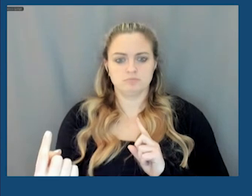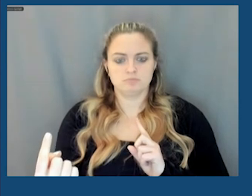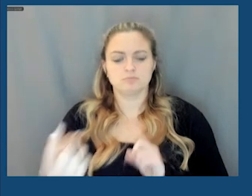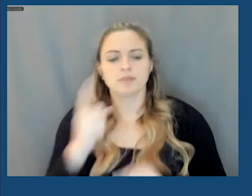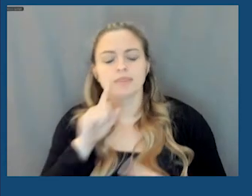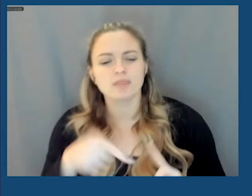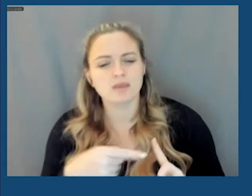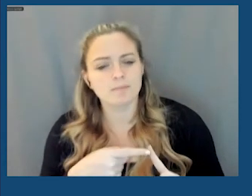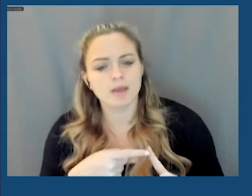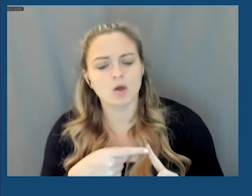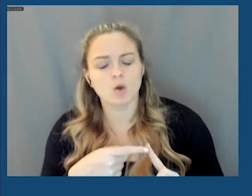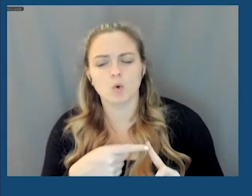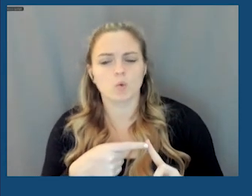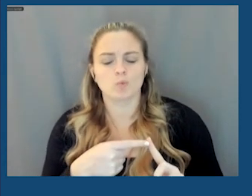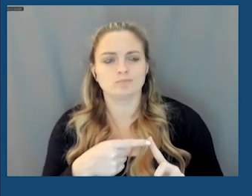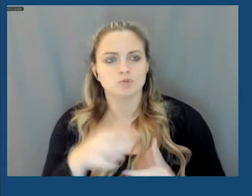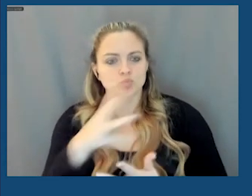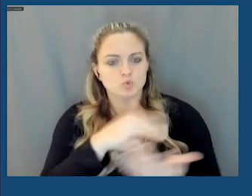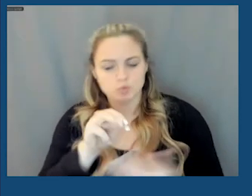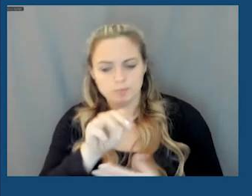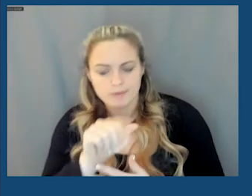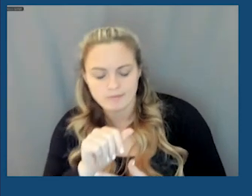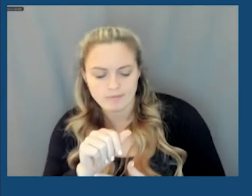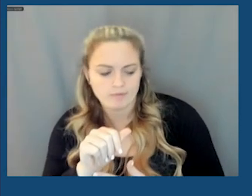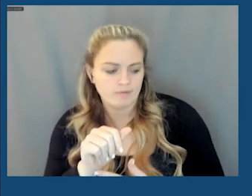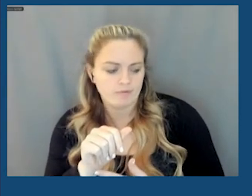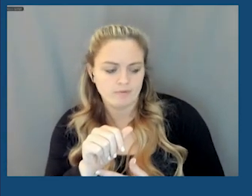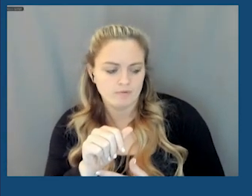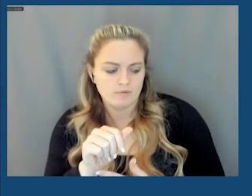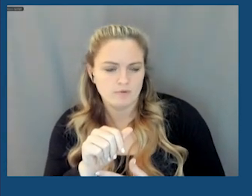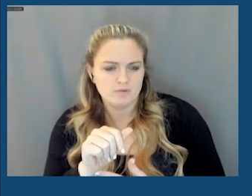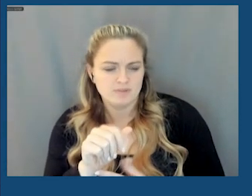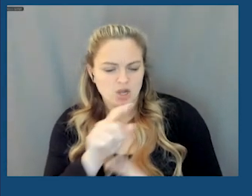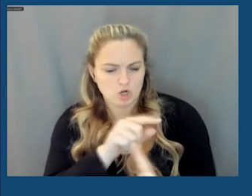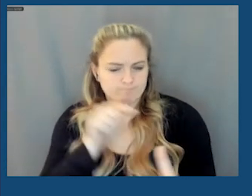the algorithms on social media that are targeted